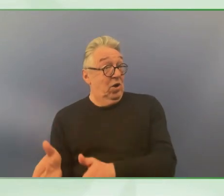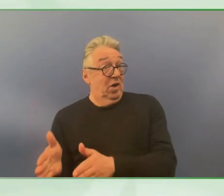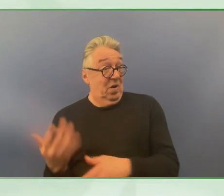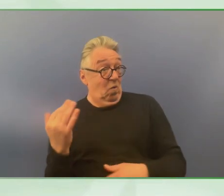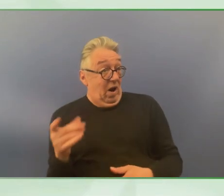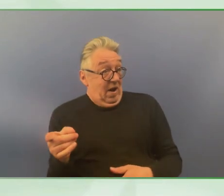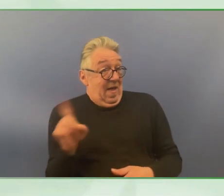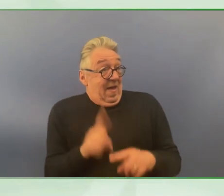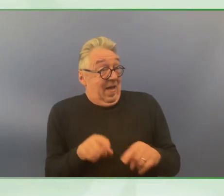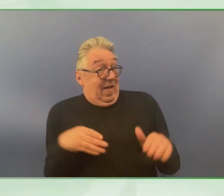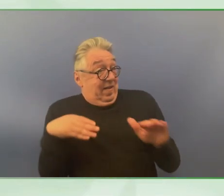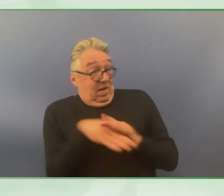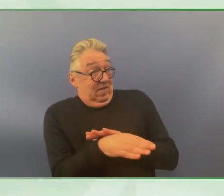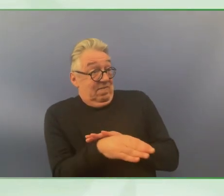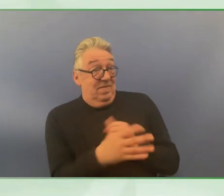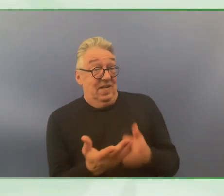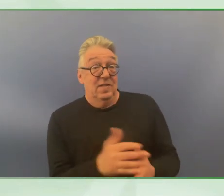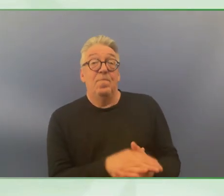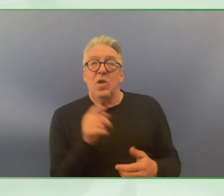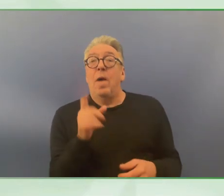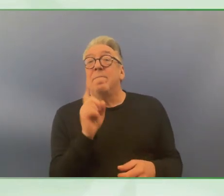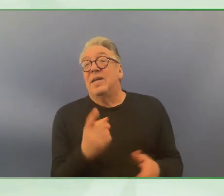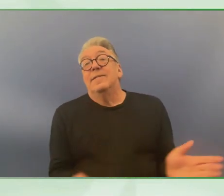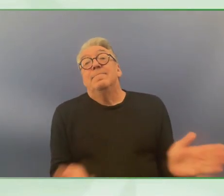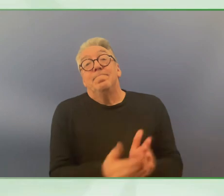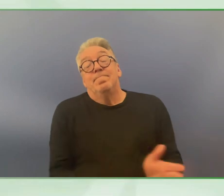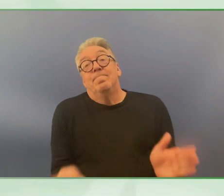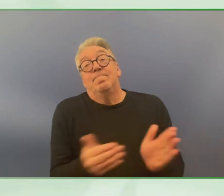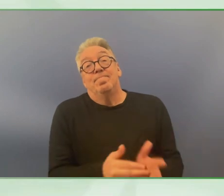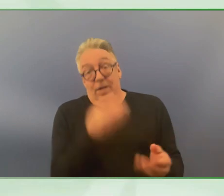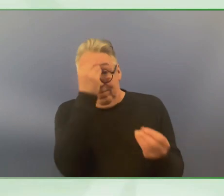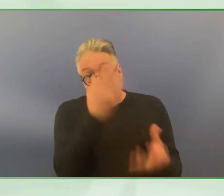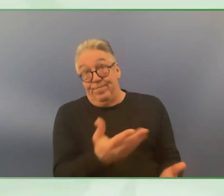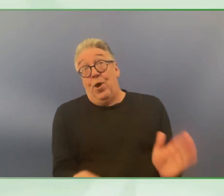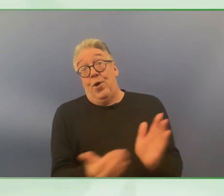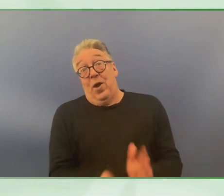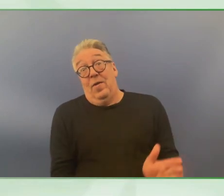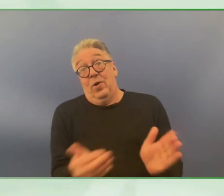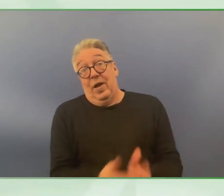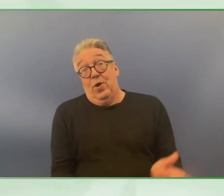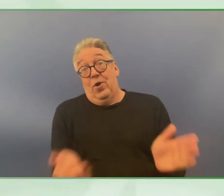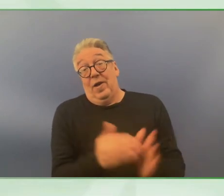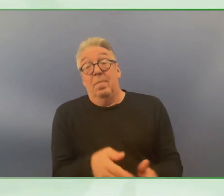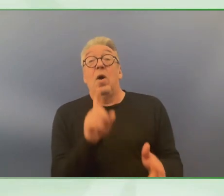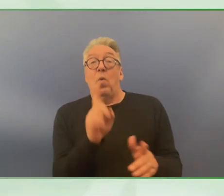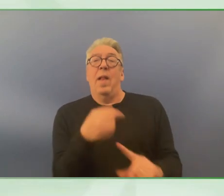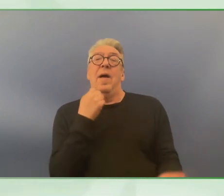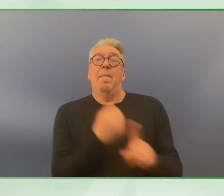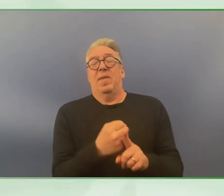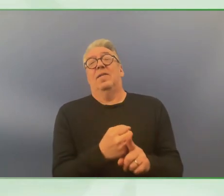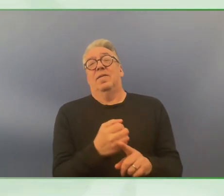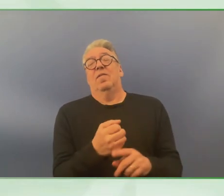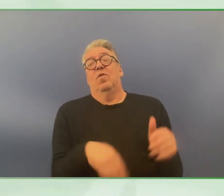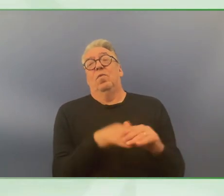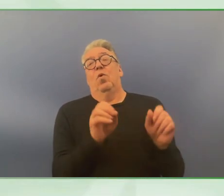more successful. But you need to repeat these messages constantly, I think, and then it works in the whole company. And the last point, it's also a bit similar what you said,